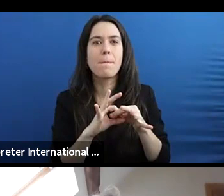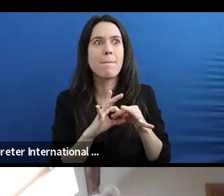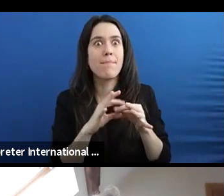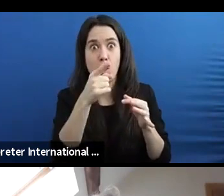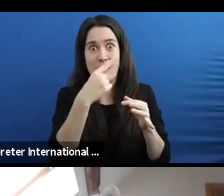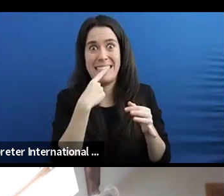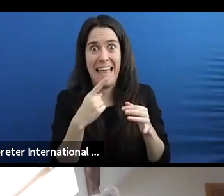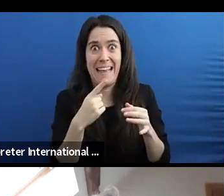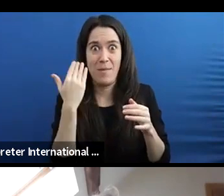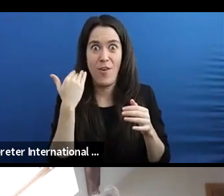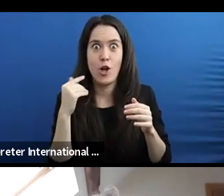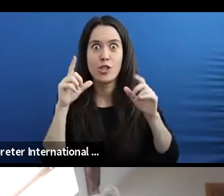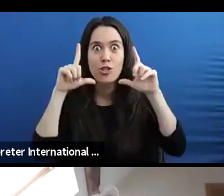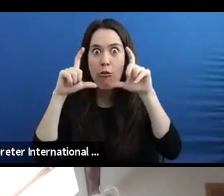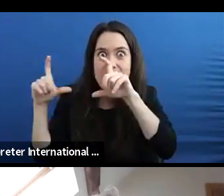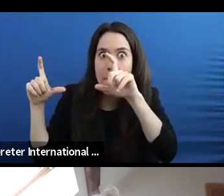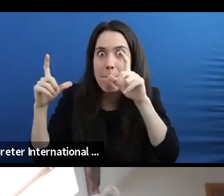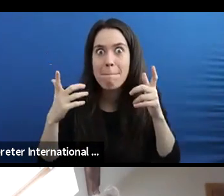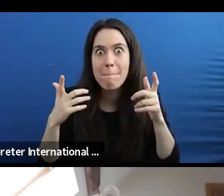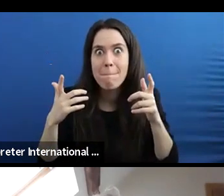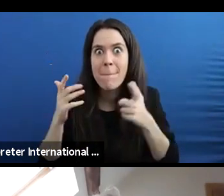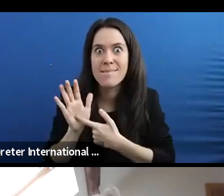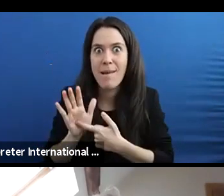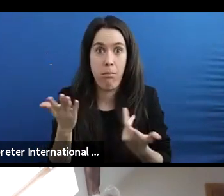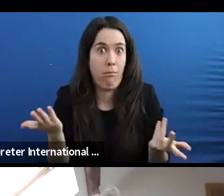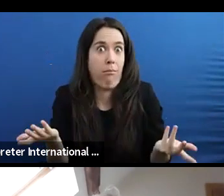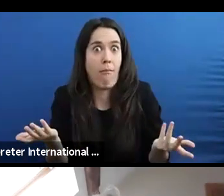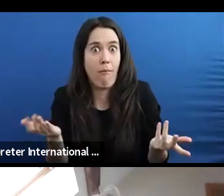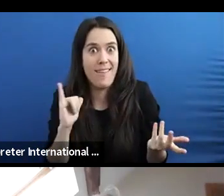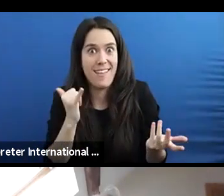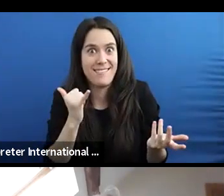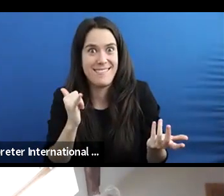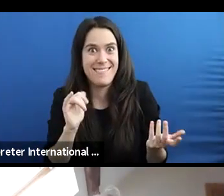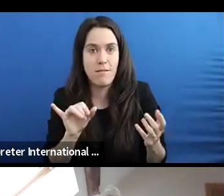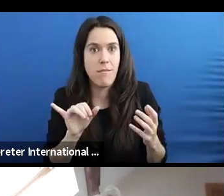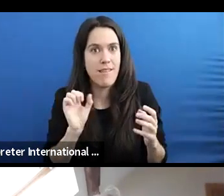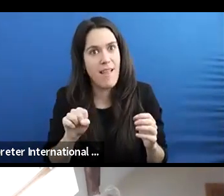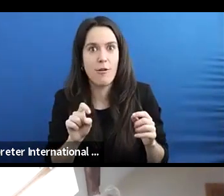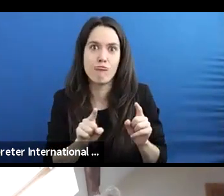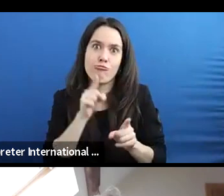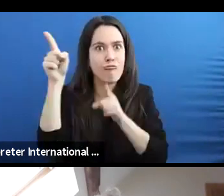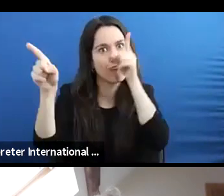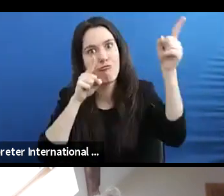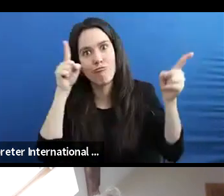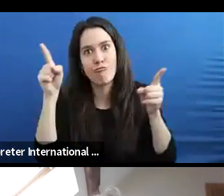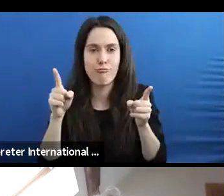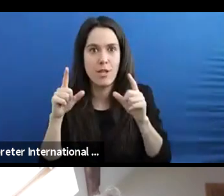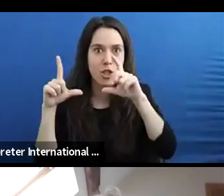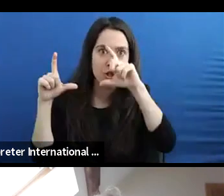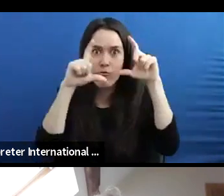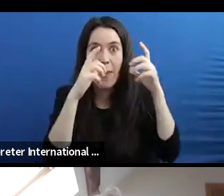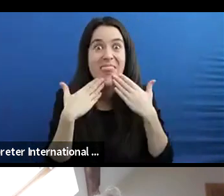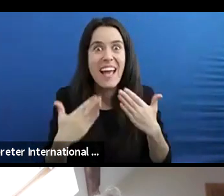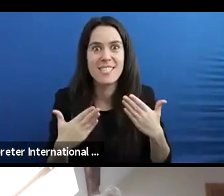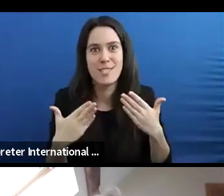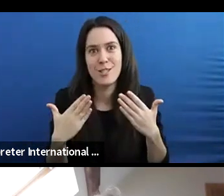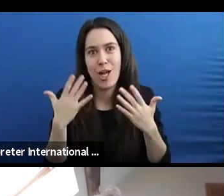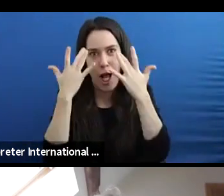Europe has raised this topic of tourism, but not something, you know, you